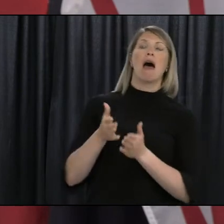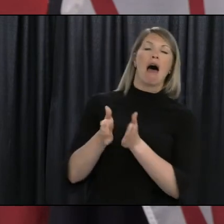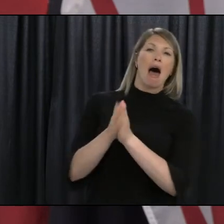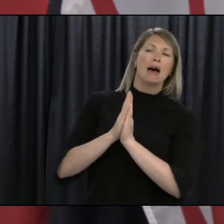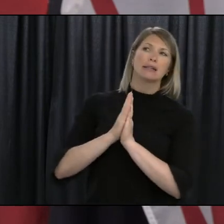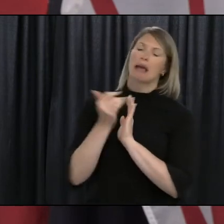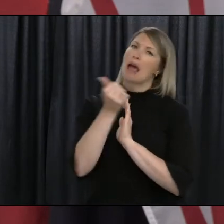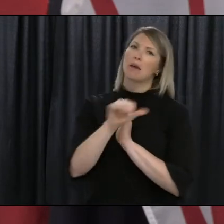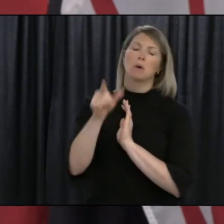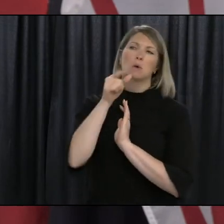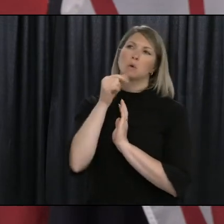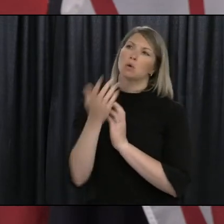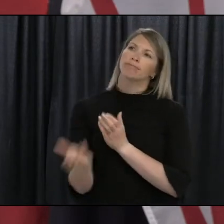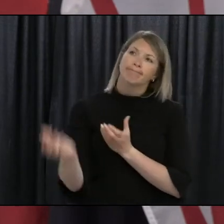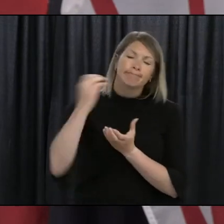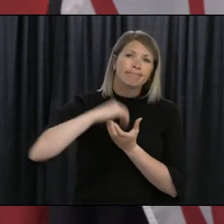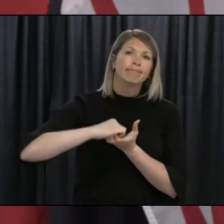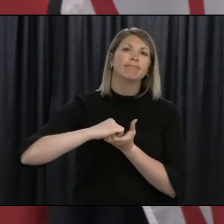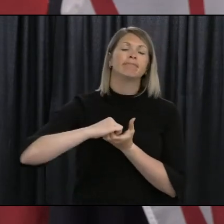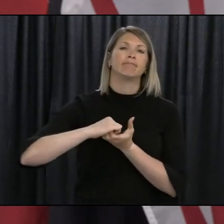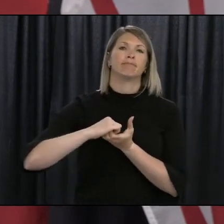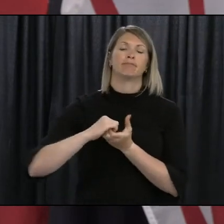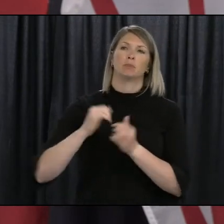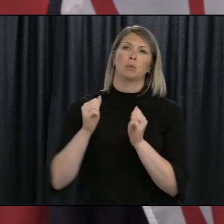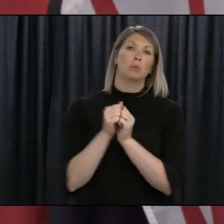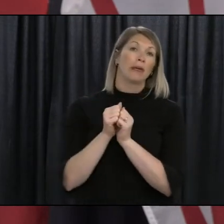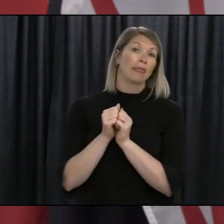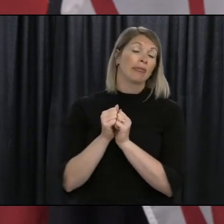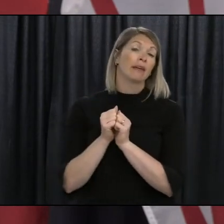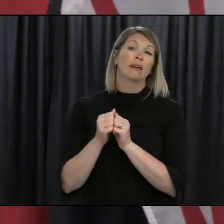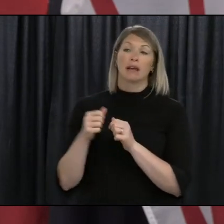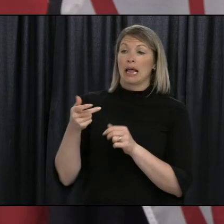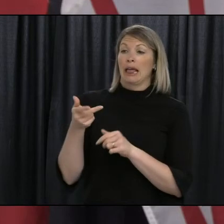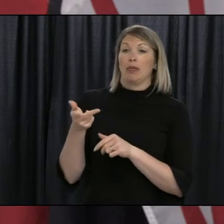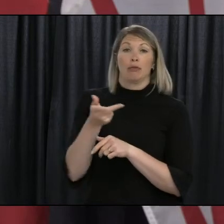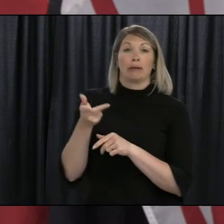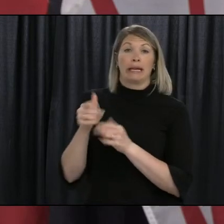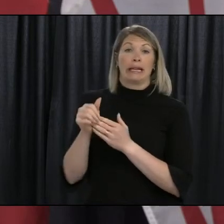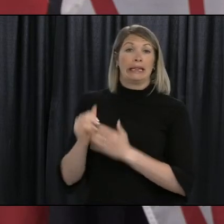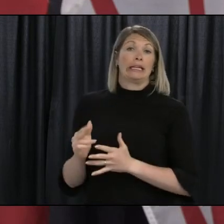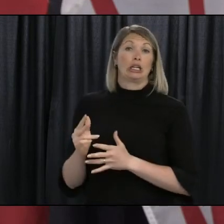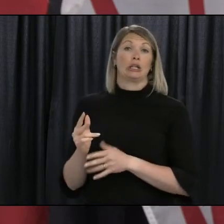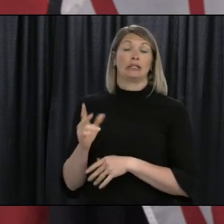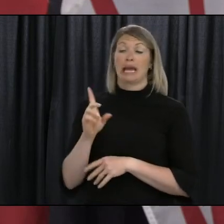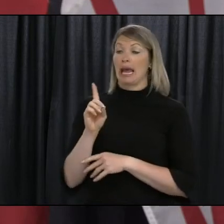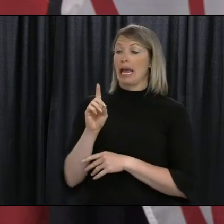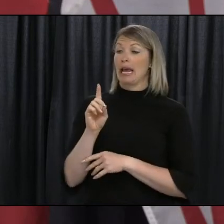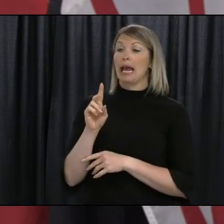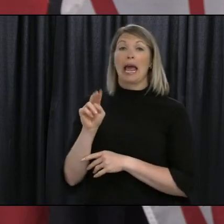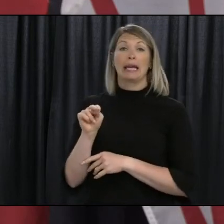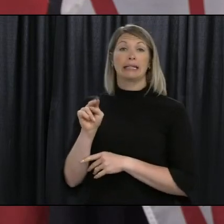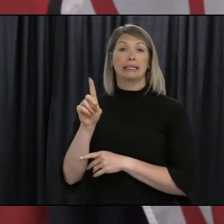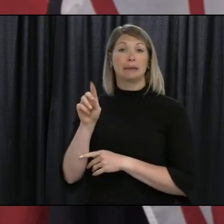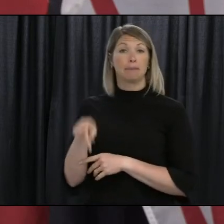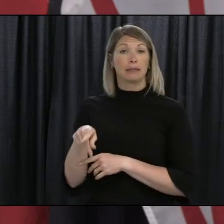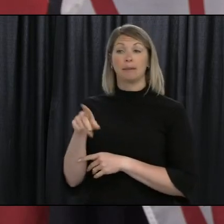to work with Ottawa to navigate the economic and fiscal issues that we are facing.